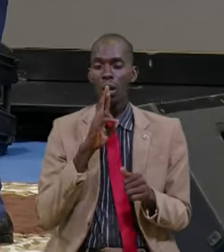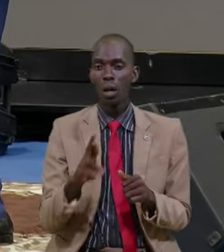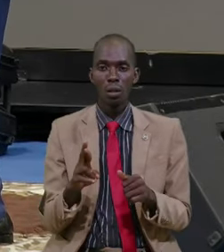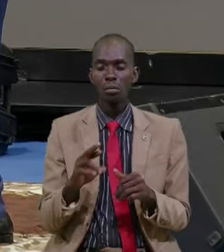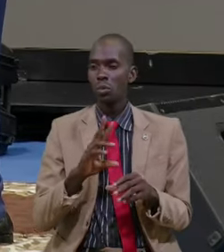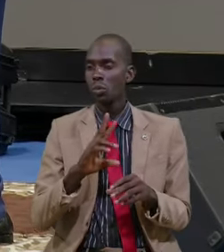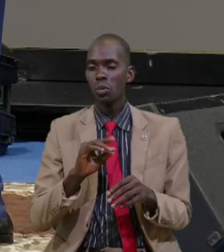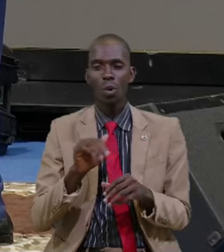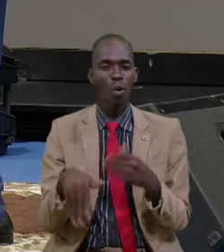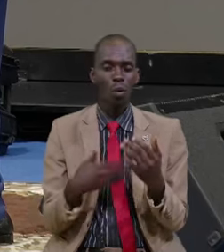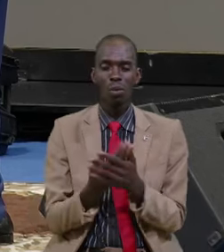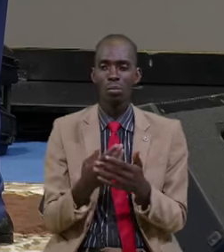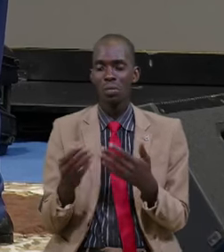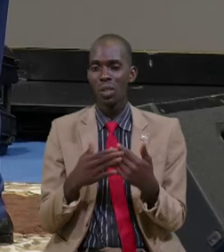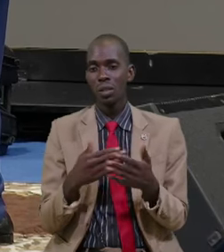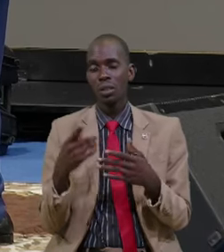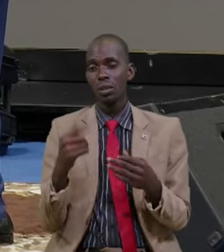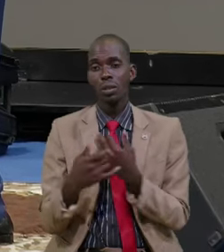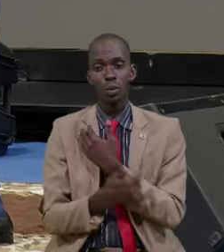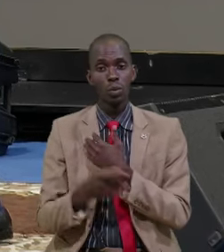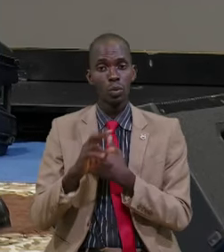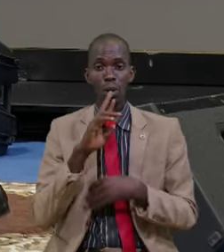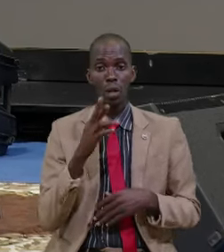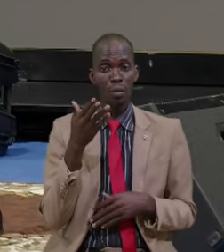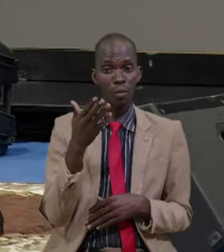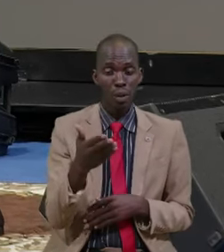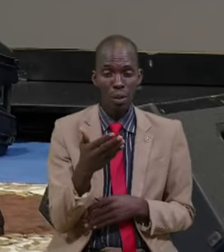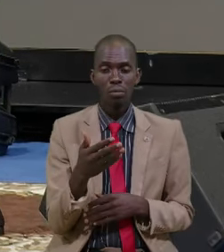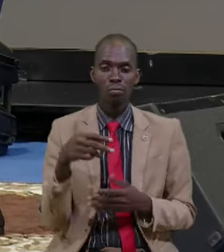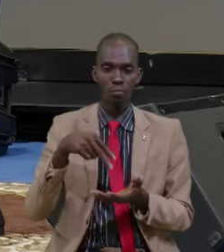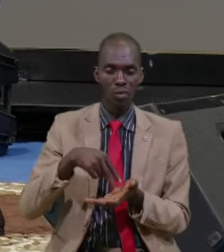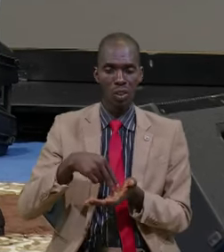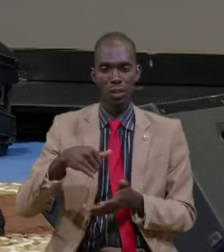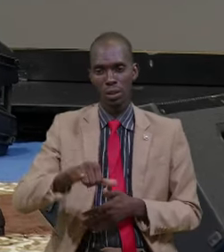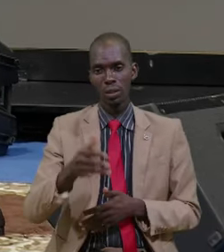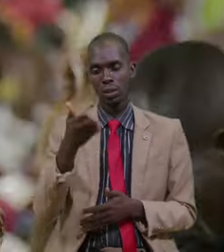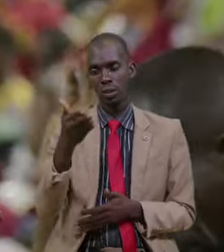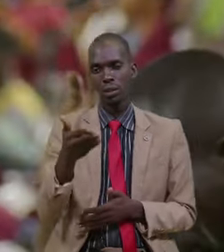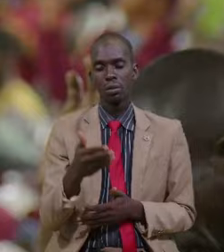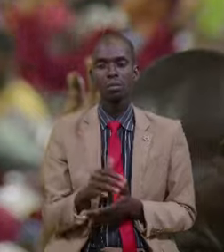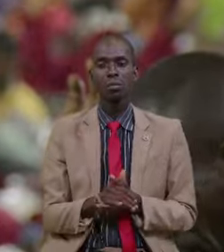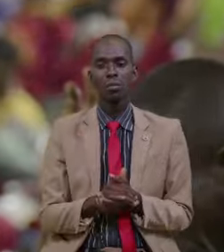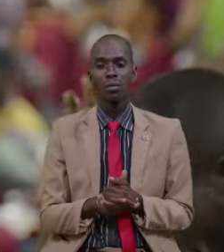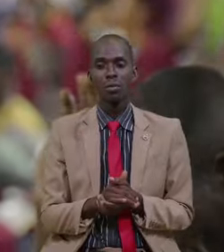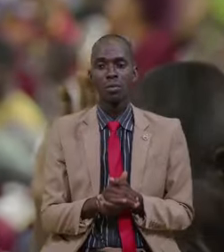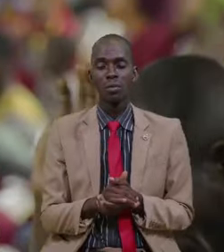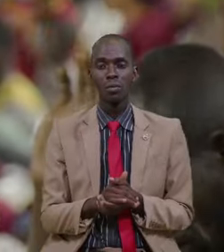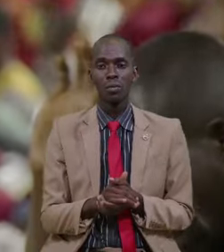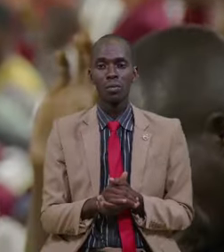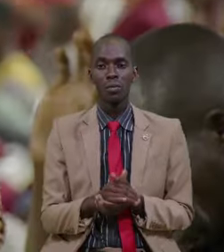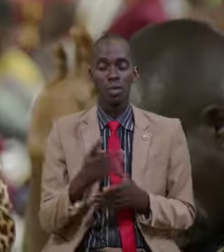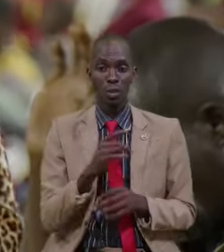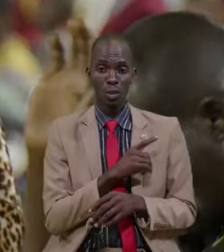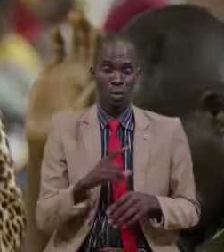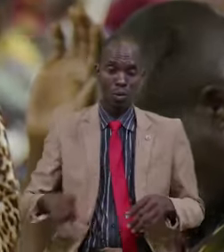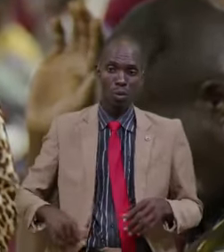those online, keep on standing and raising up your hand there. The Lord, in a word, is going to